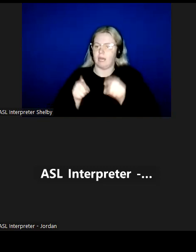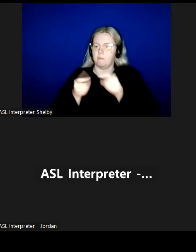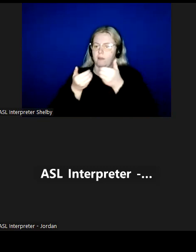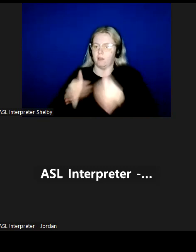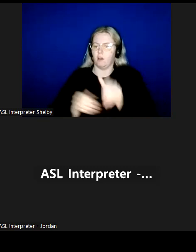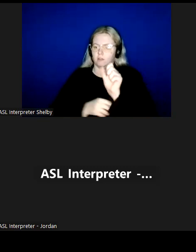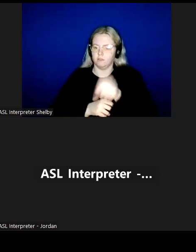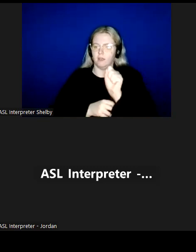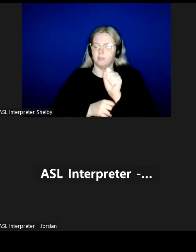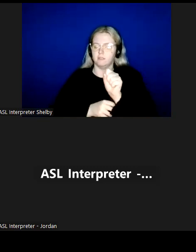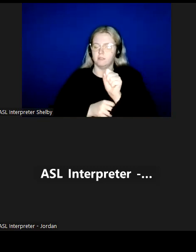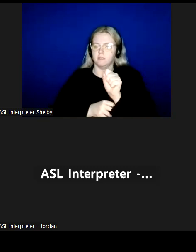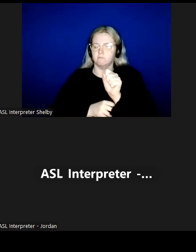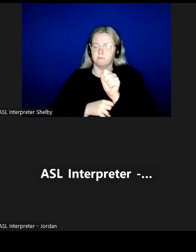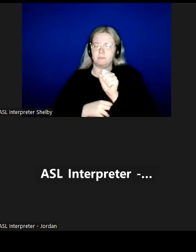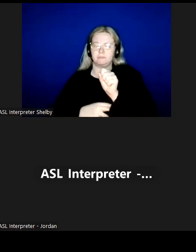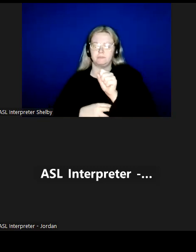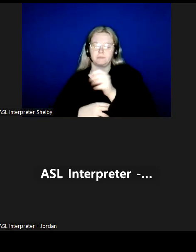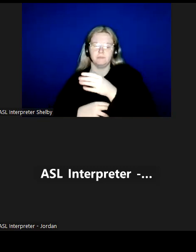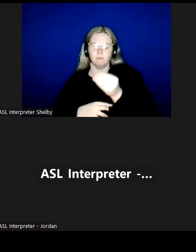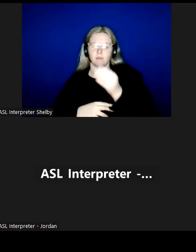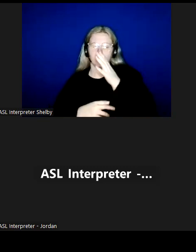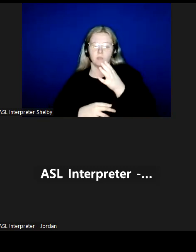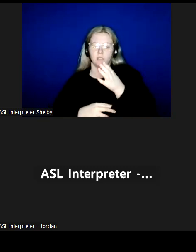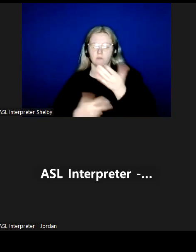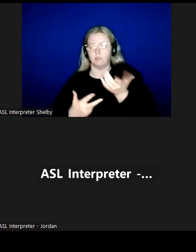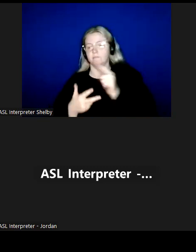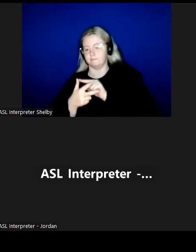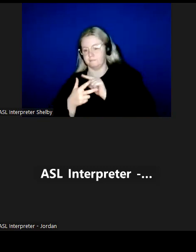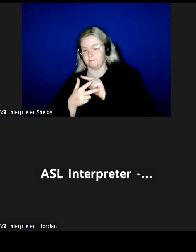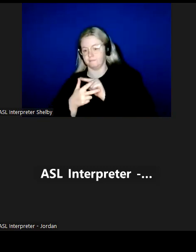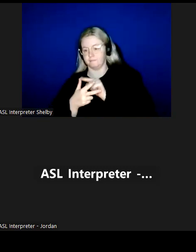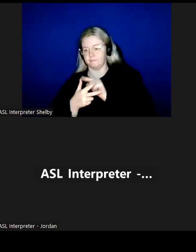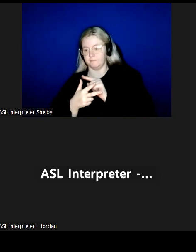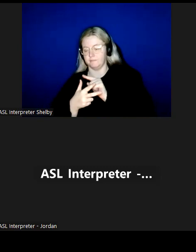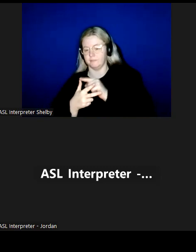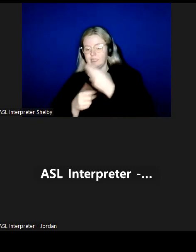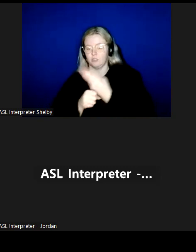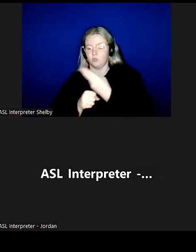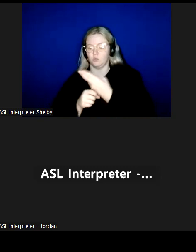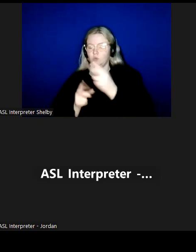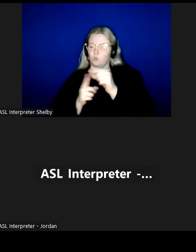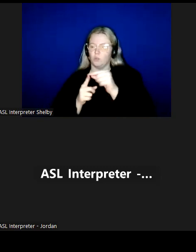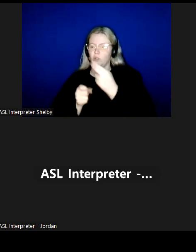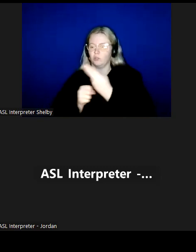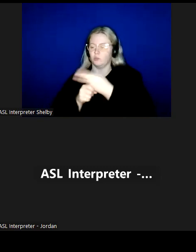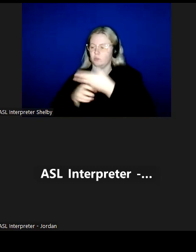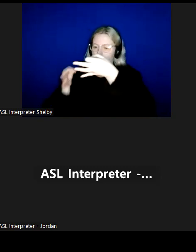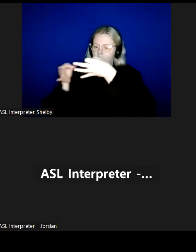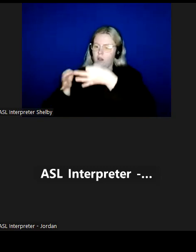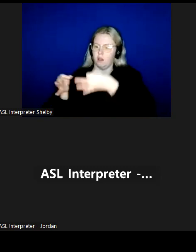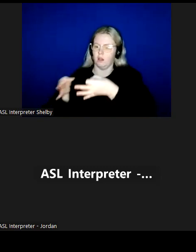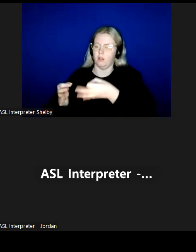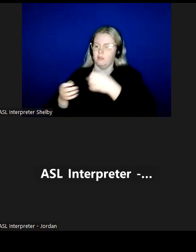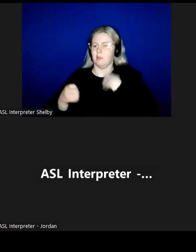is often used to, grief then is often used to describe the emotional,